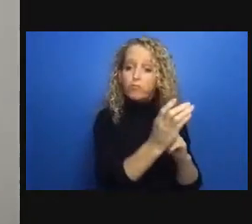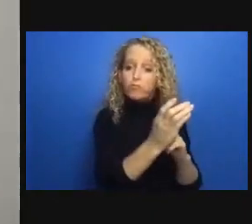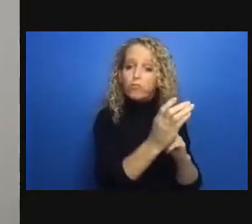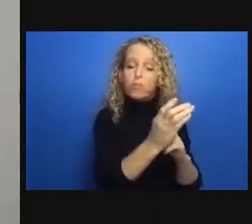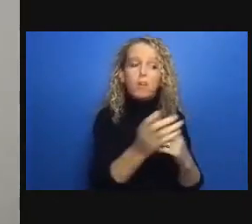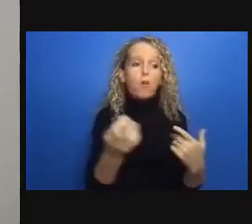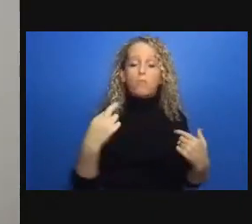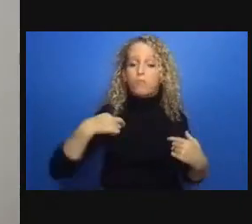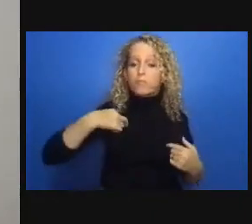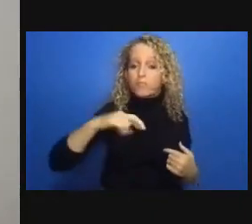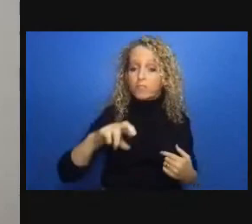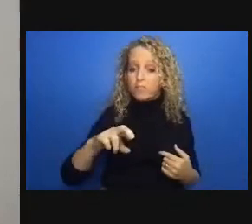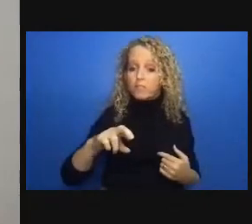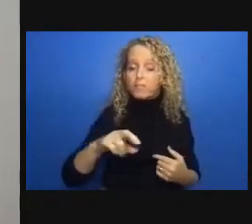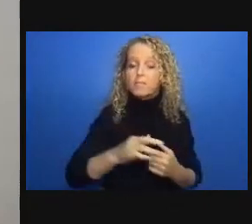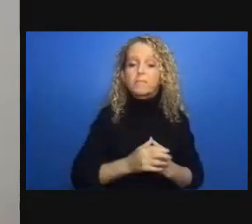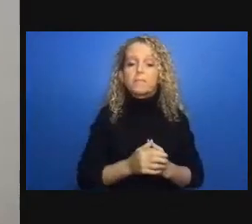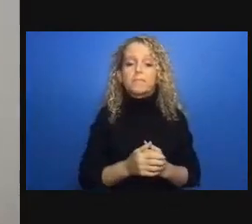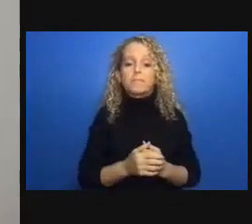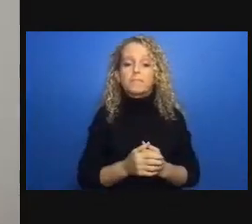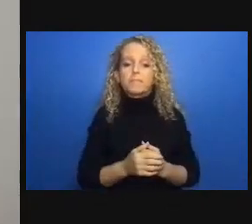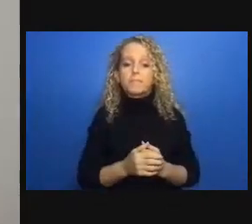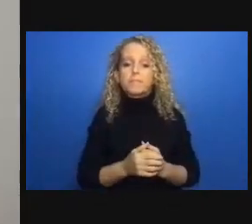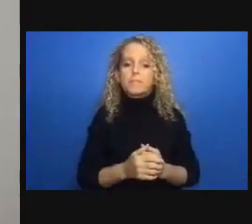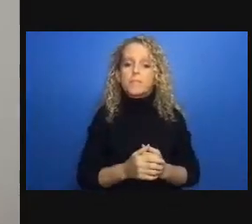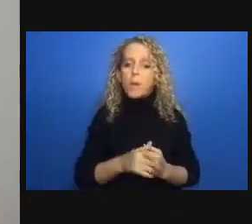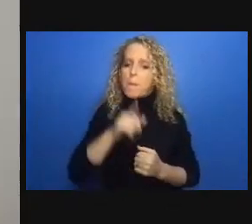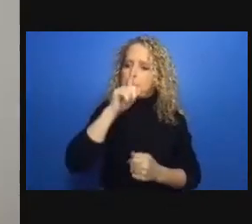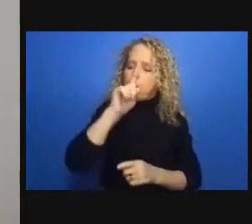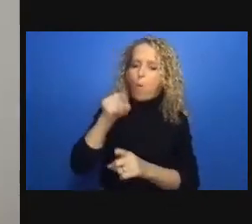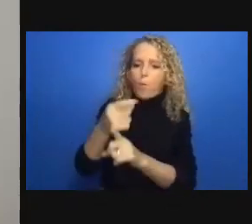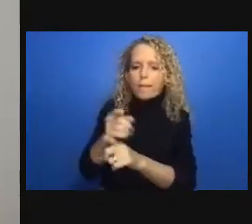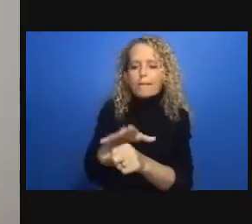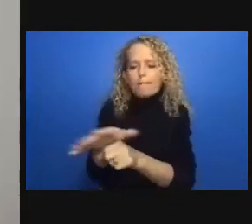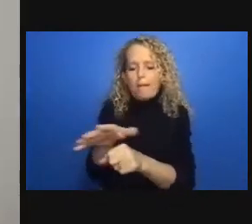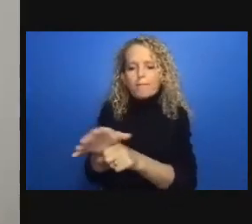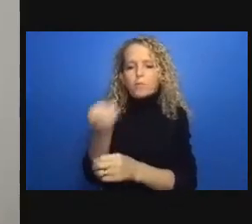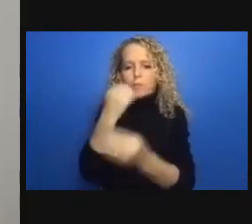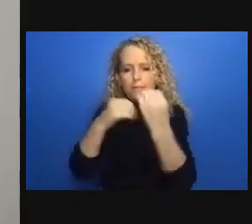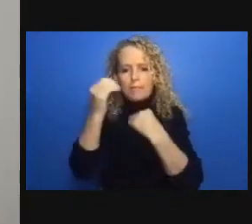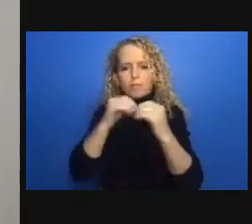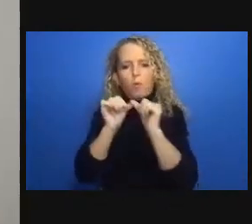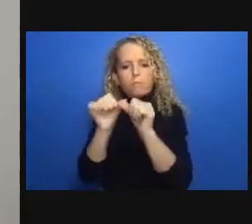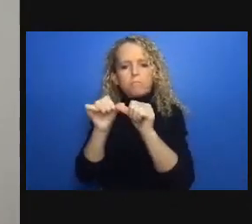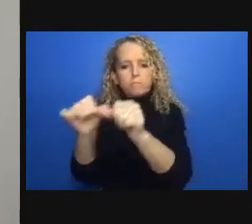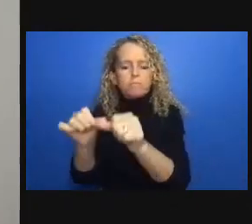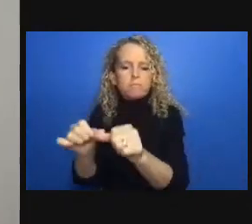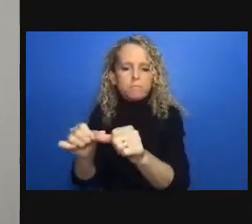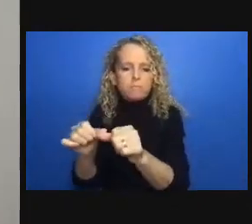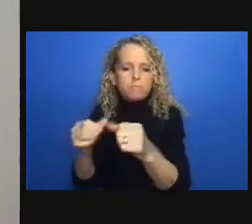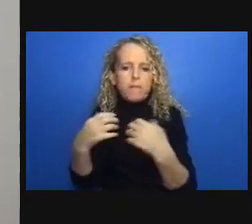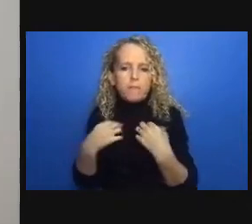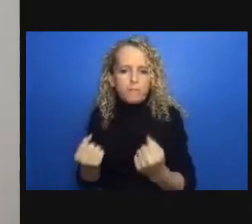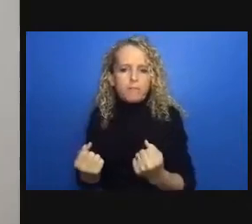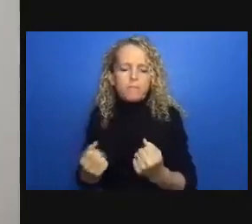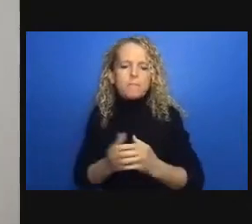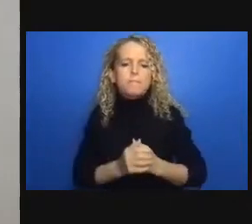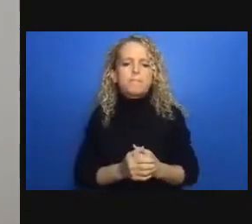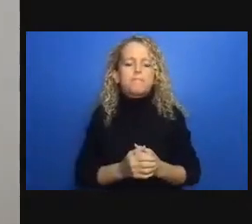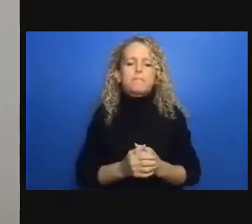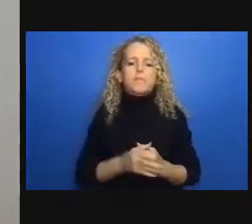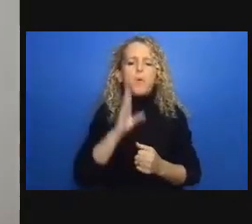needs. So it's more than just about having enough to eat, which is what we're going to dig a little deep into tonight.